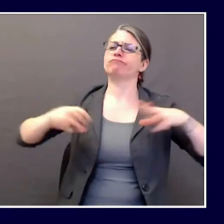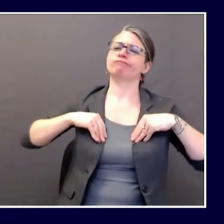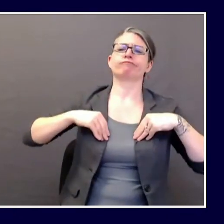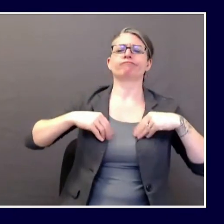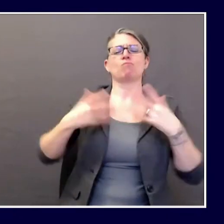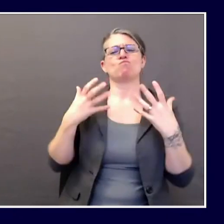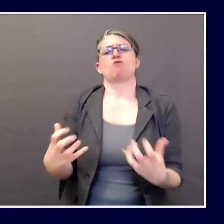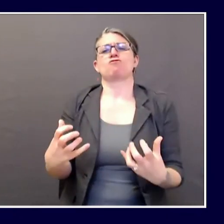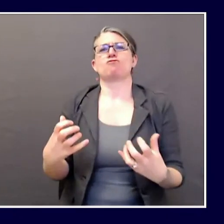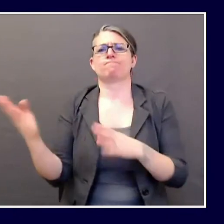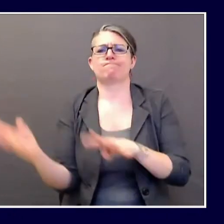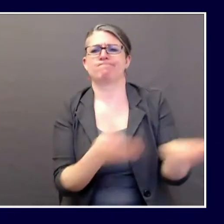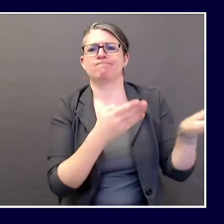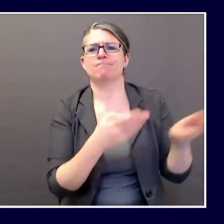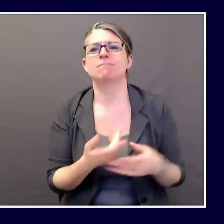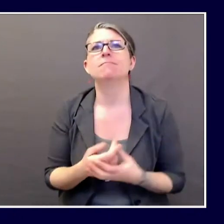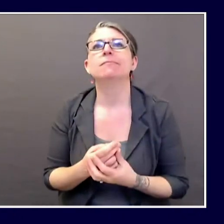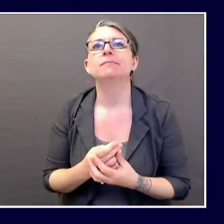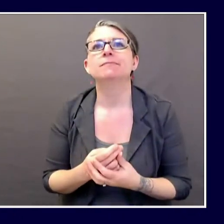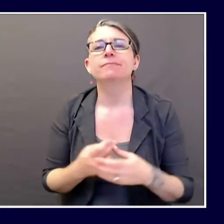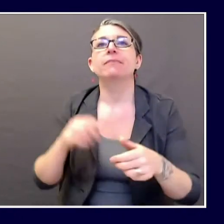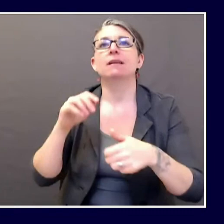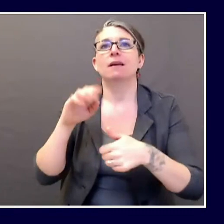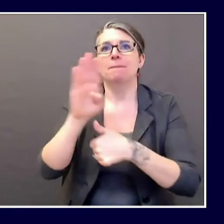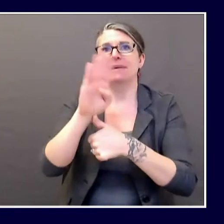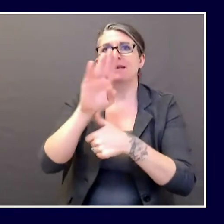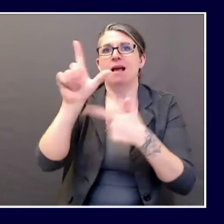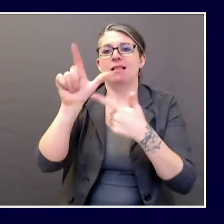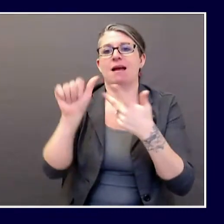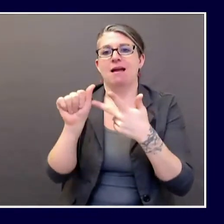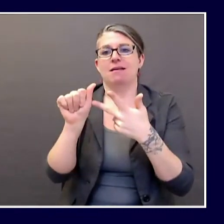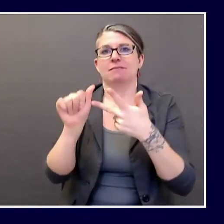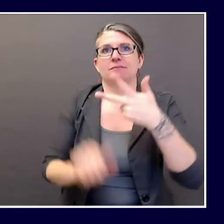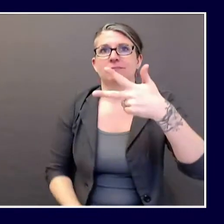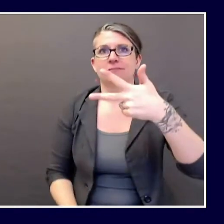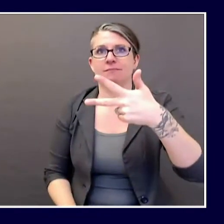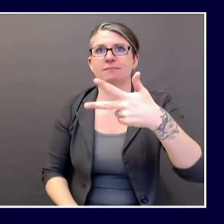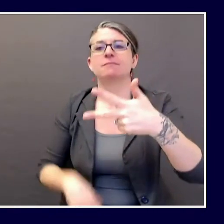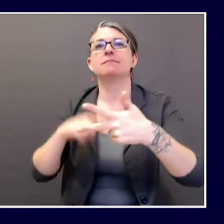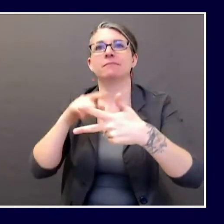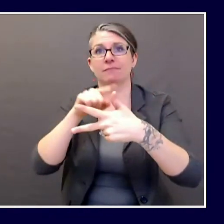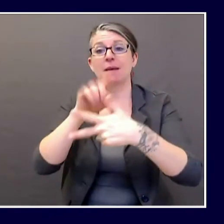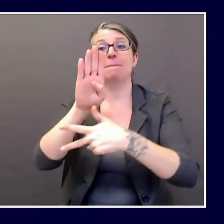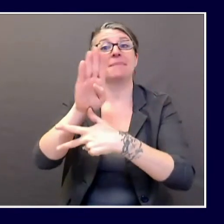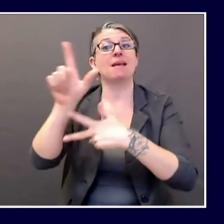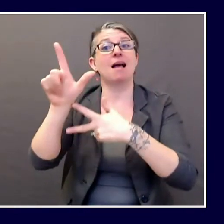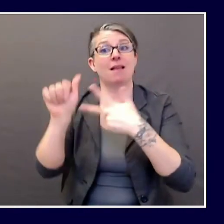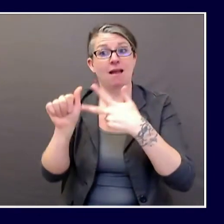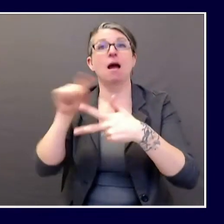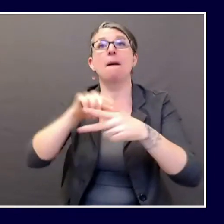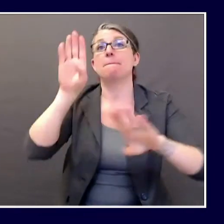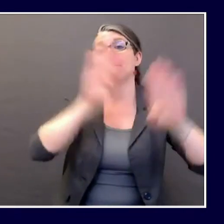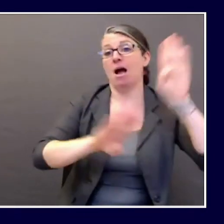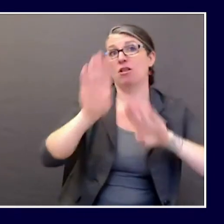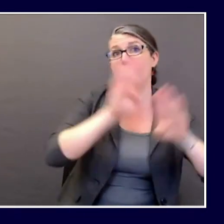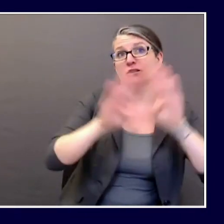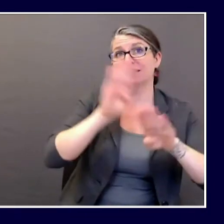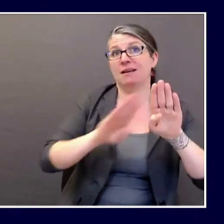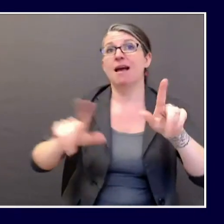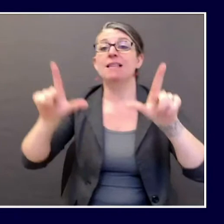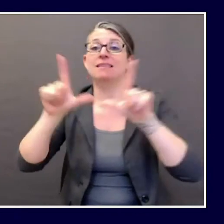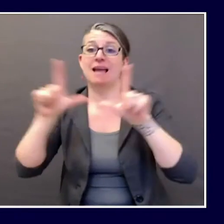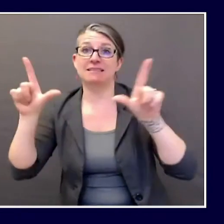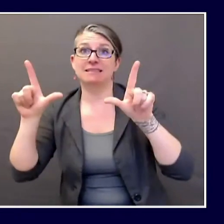is a process that looks at the same things. Is the vaccine safe? Is it effective? Does the manufacturing adhere